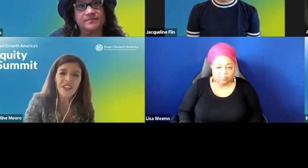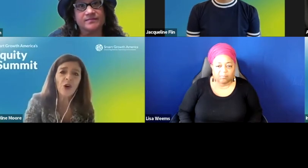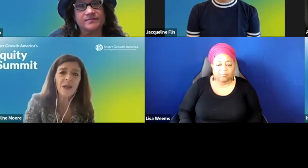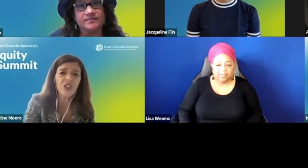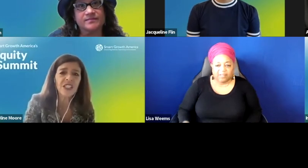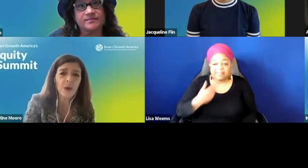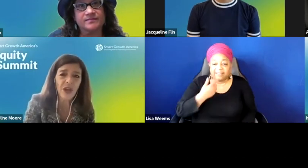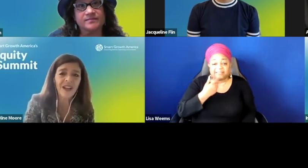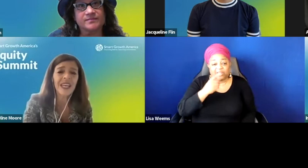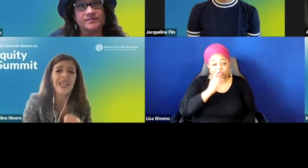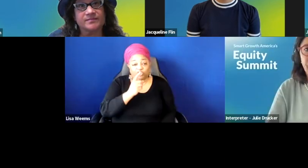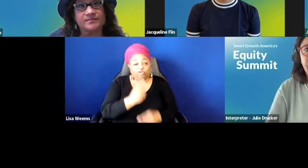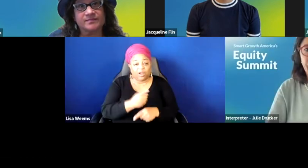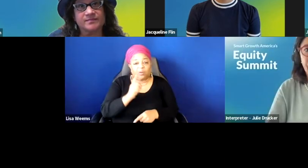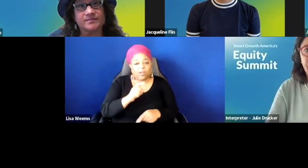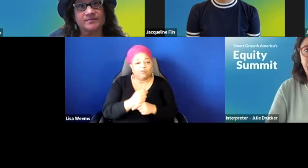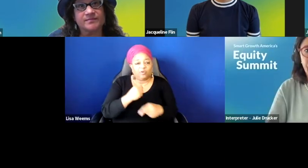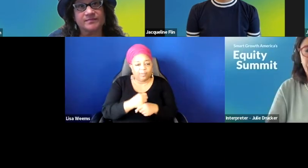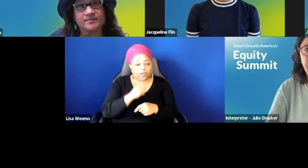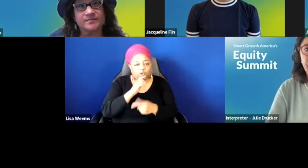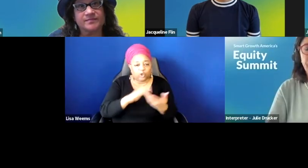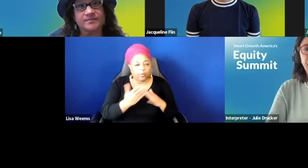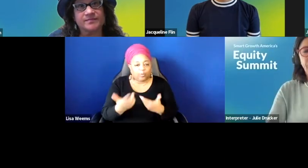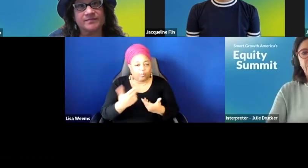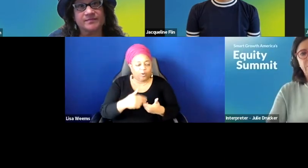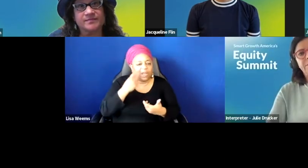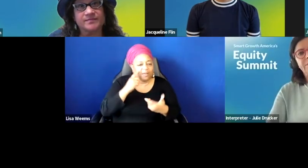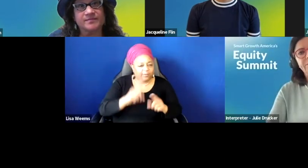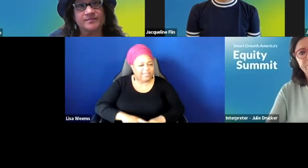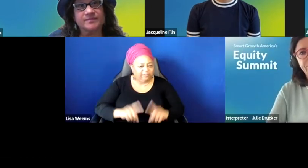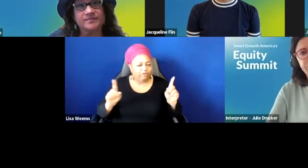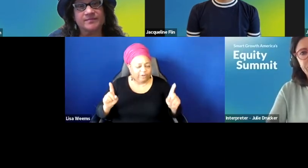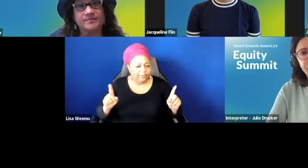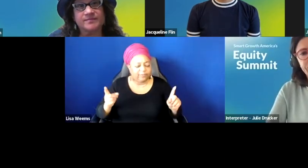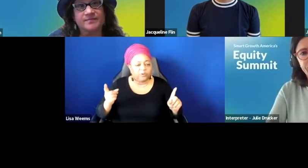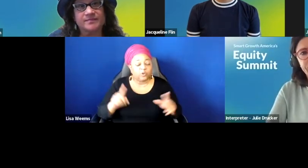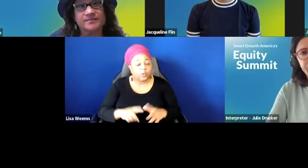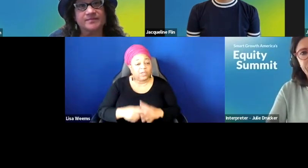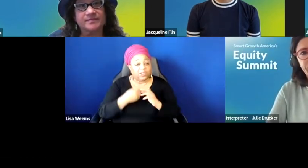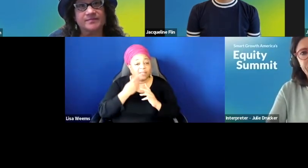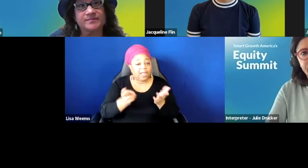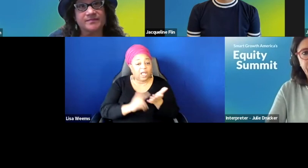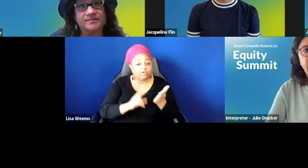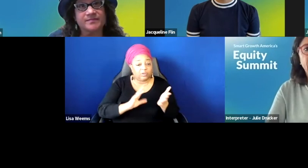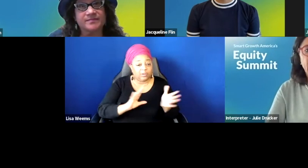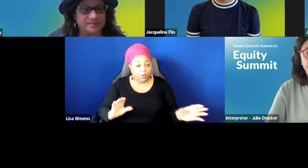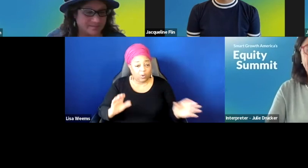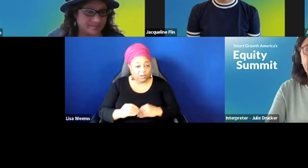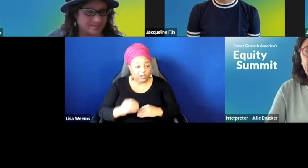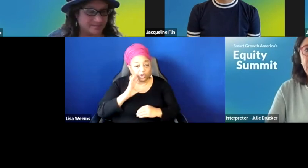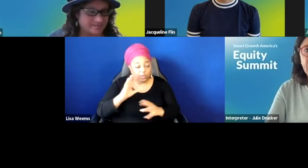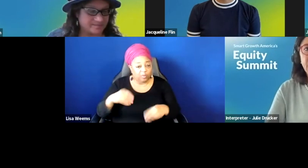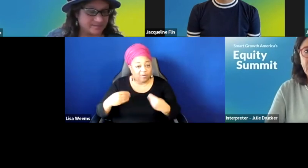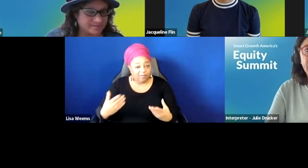community is participating. We have to do this differently. So they initially contracted my organization to provide